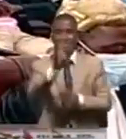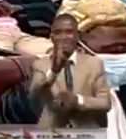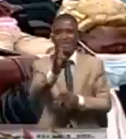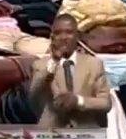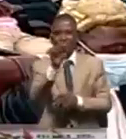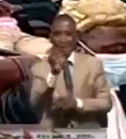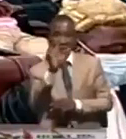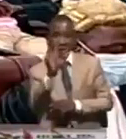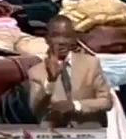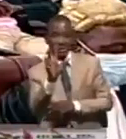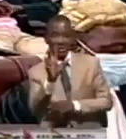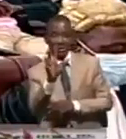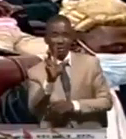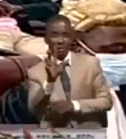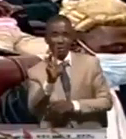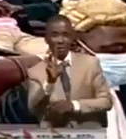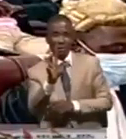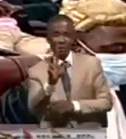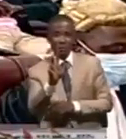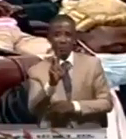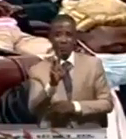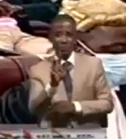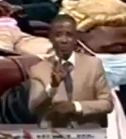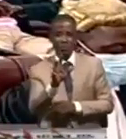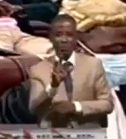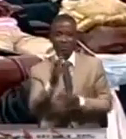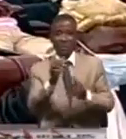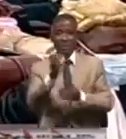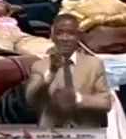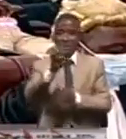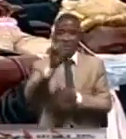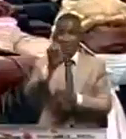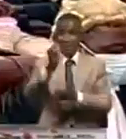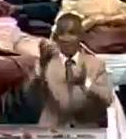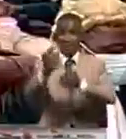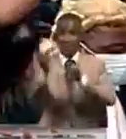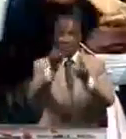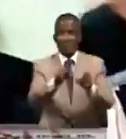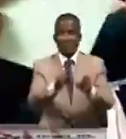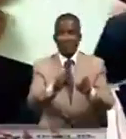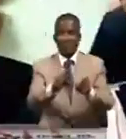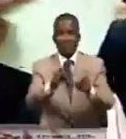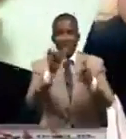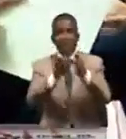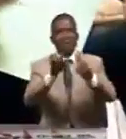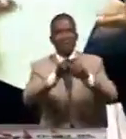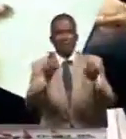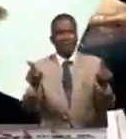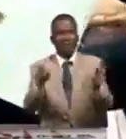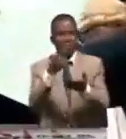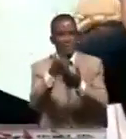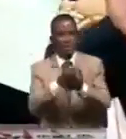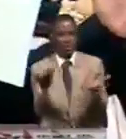36.3, which counsel for the first defendant is seeking to come under. And my Lord, this is also different from the submission of no